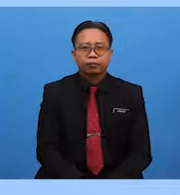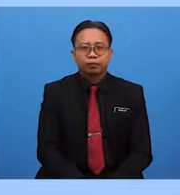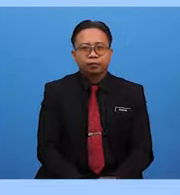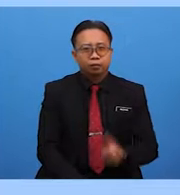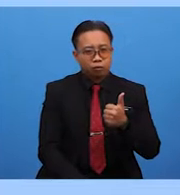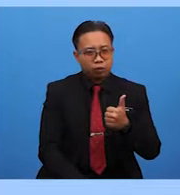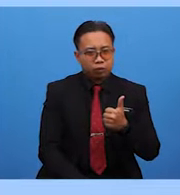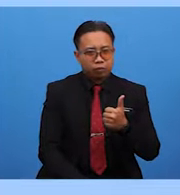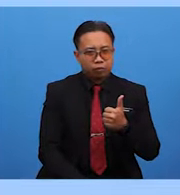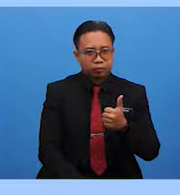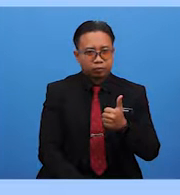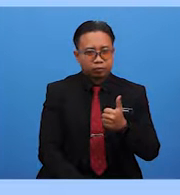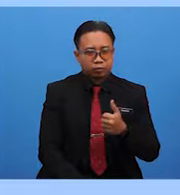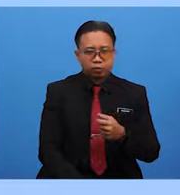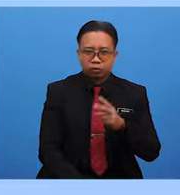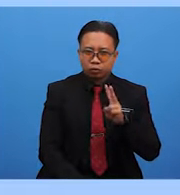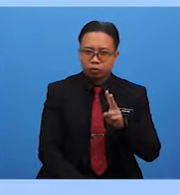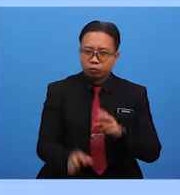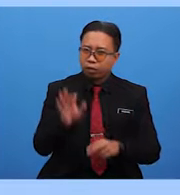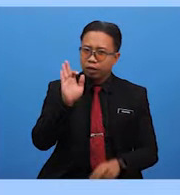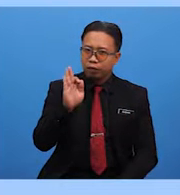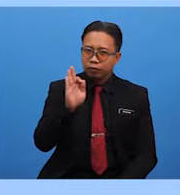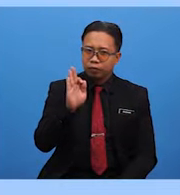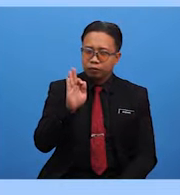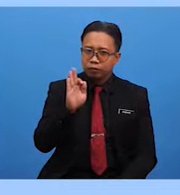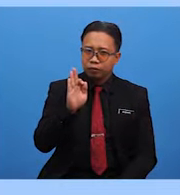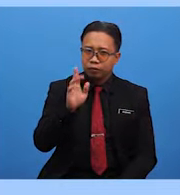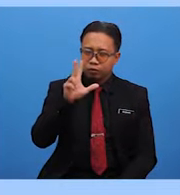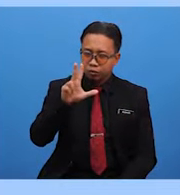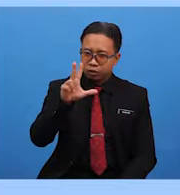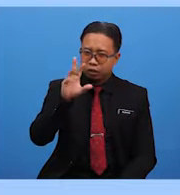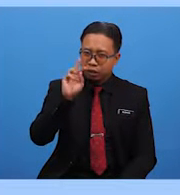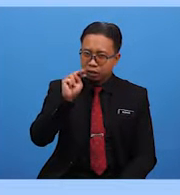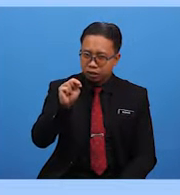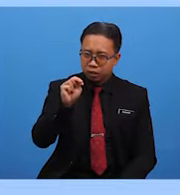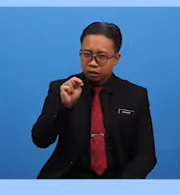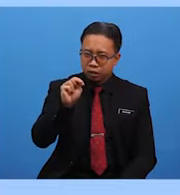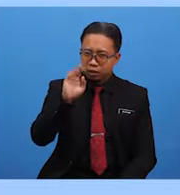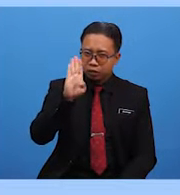1. Sample. 2. F. 3. N. 4. T.